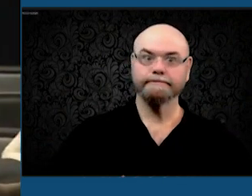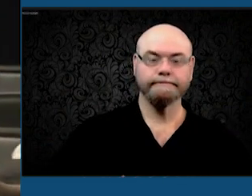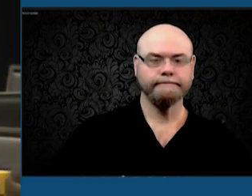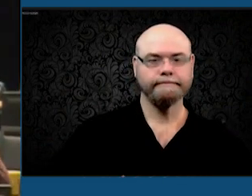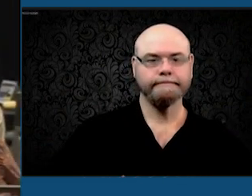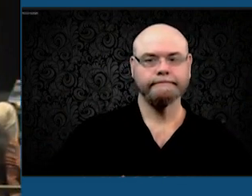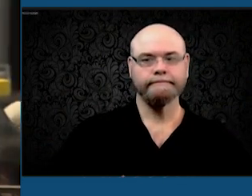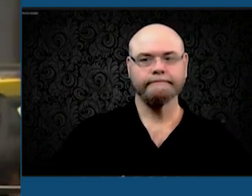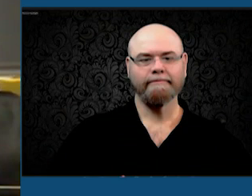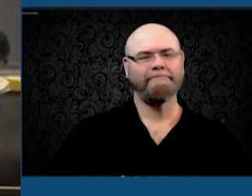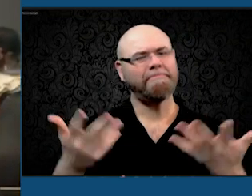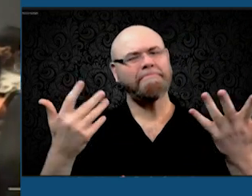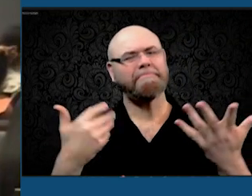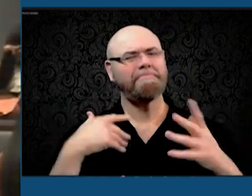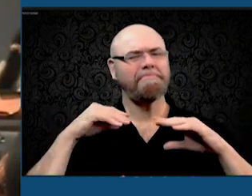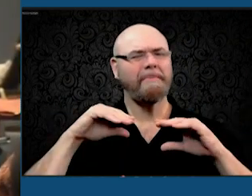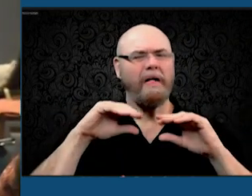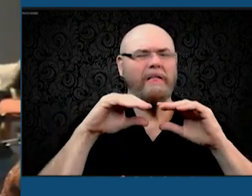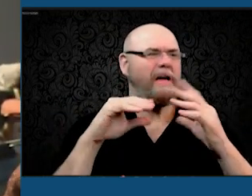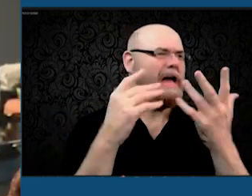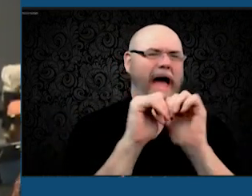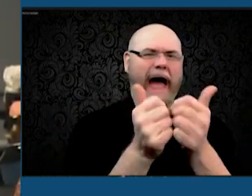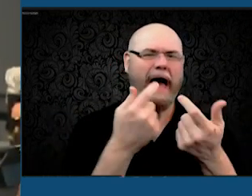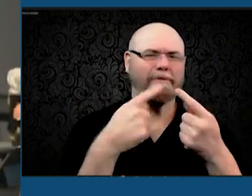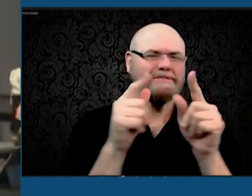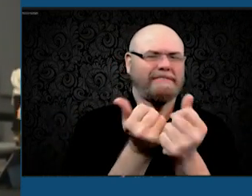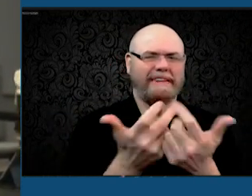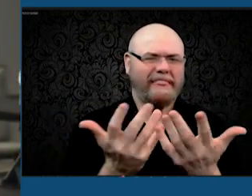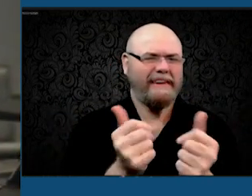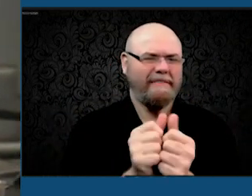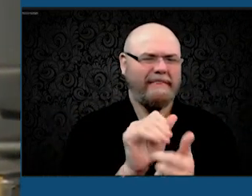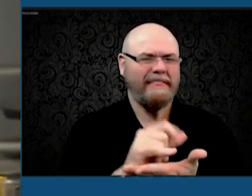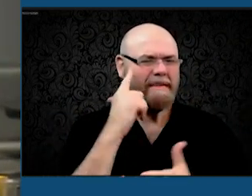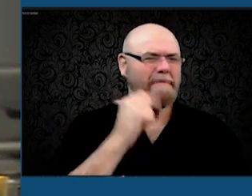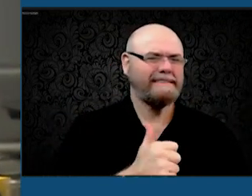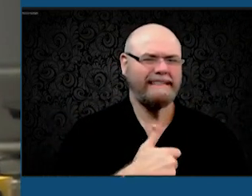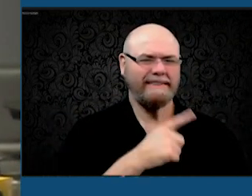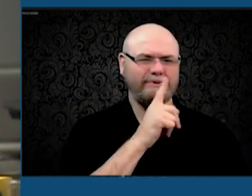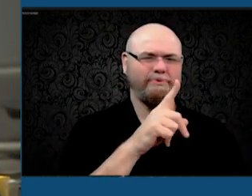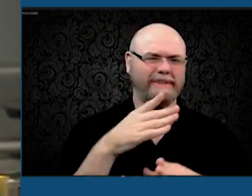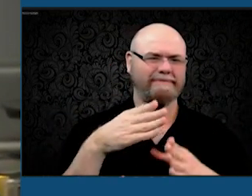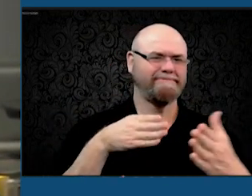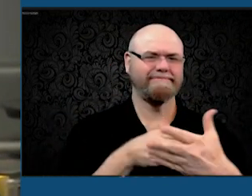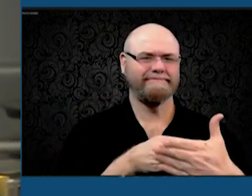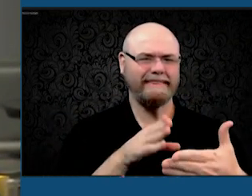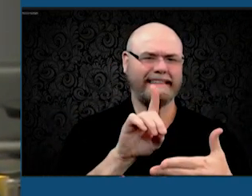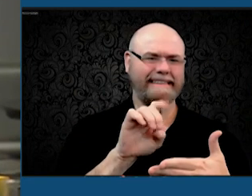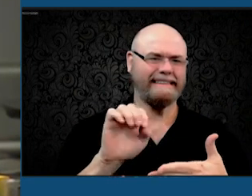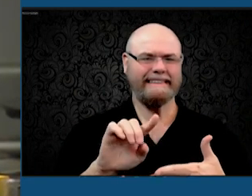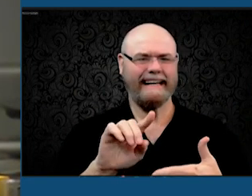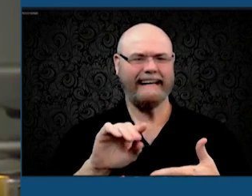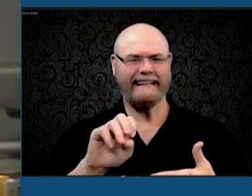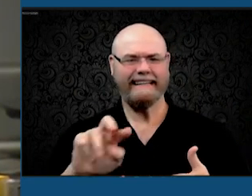There's nowhere to go with that mindset. It's a dead end. There's no hope. There's no help.